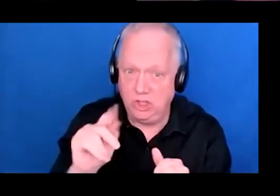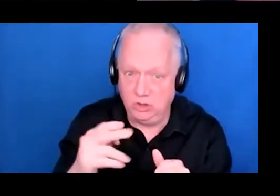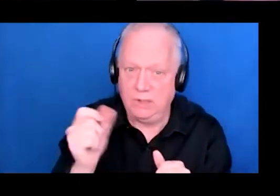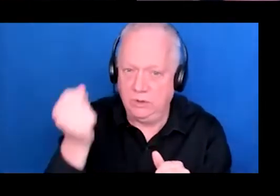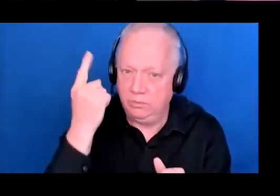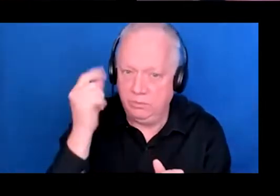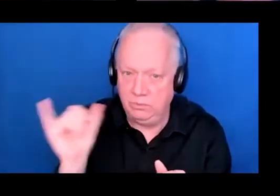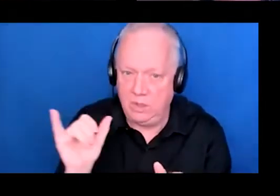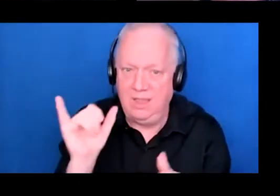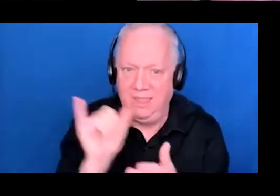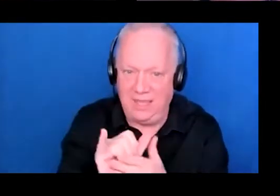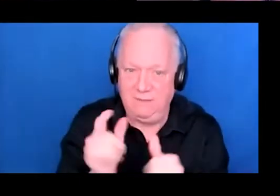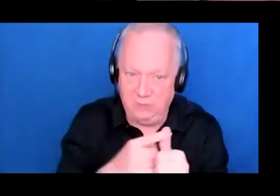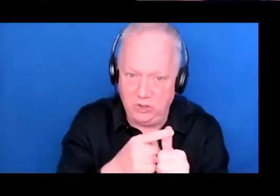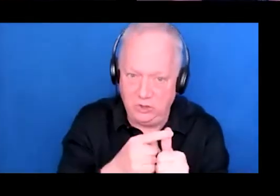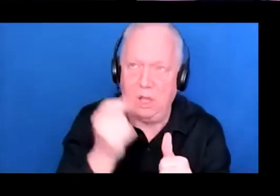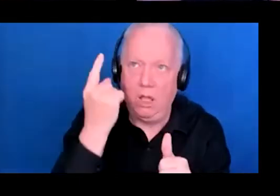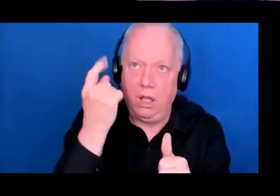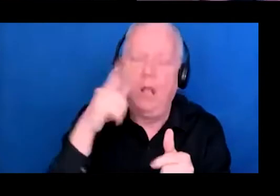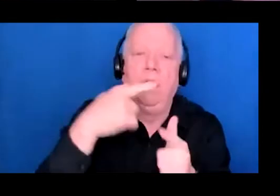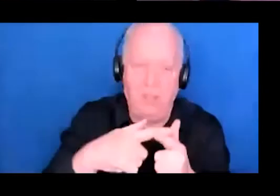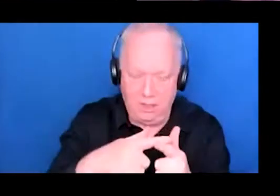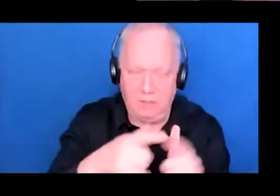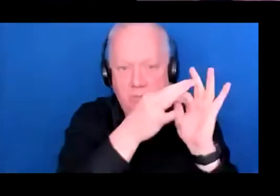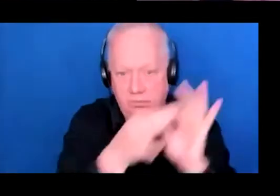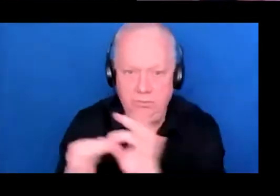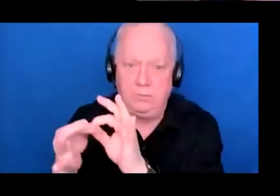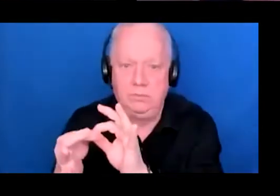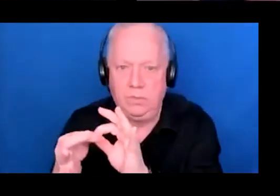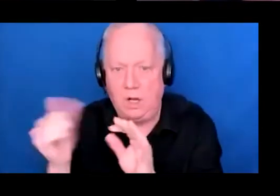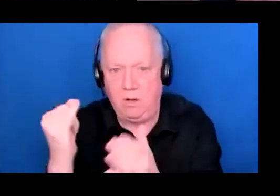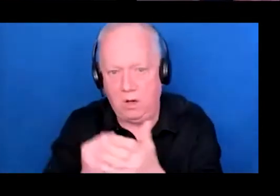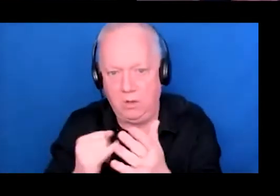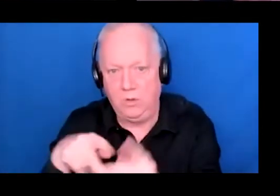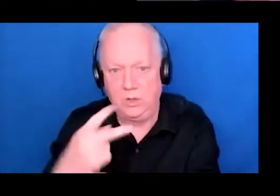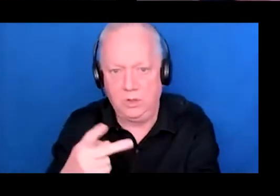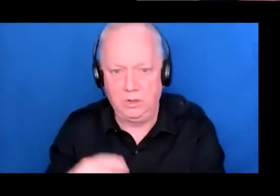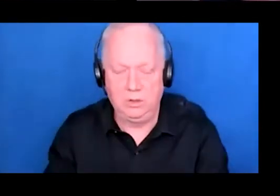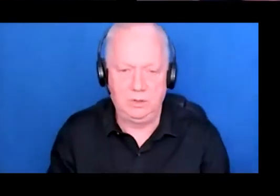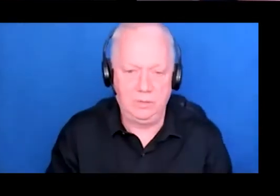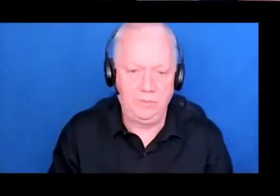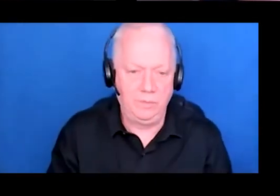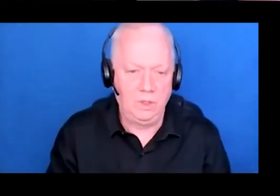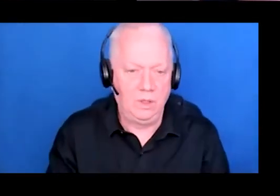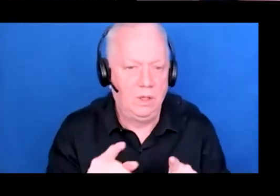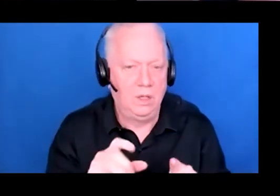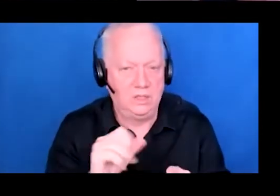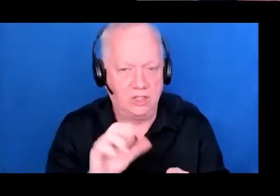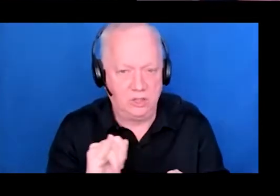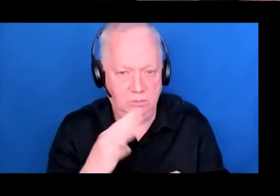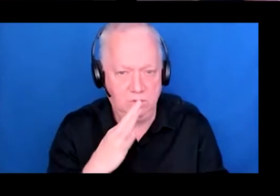to appreciate that first, and then you can understand what he's doing with his other artworks. I also think it's important